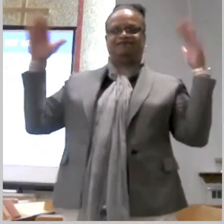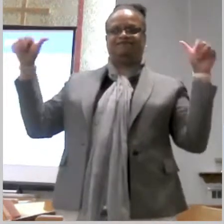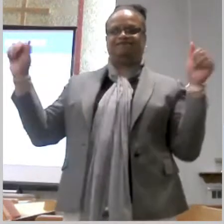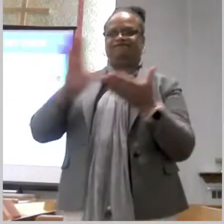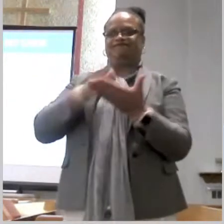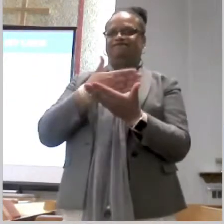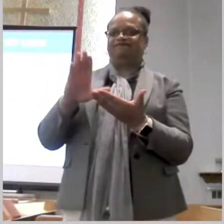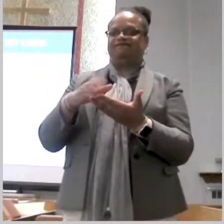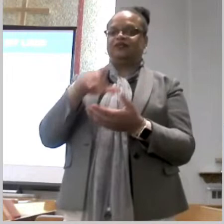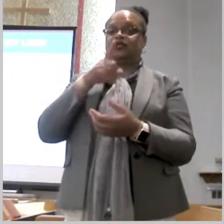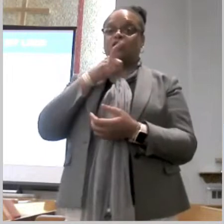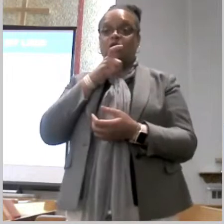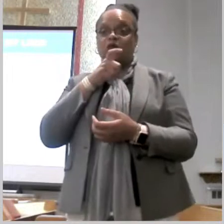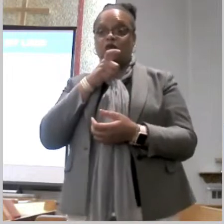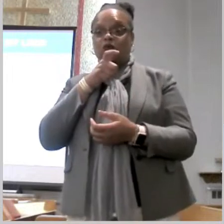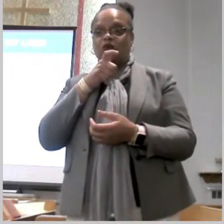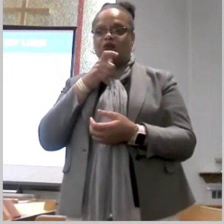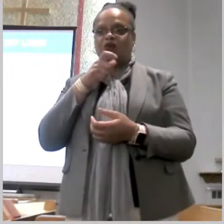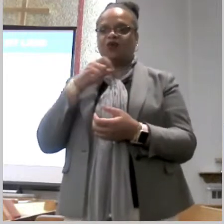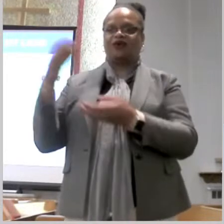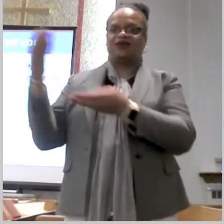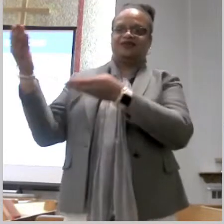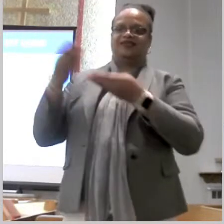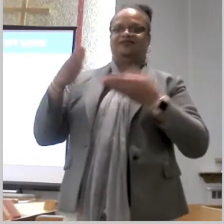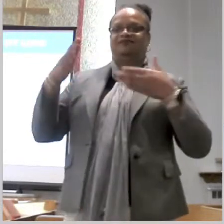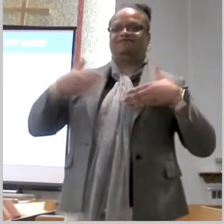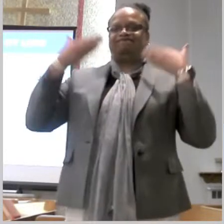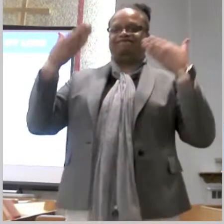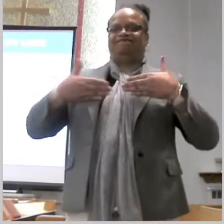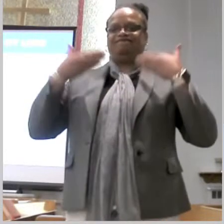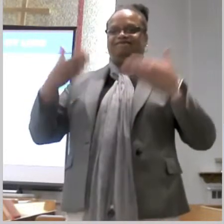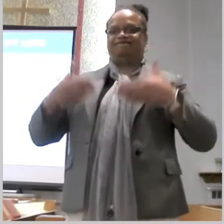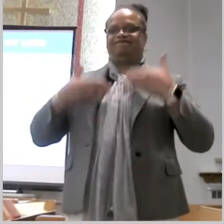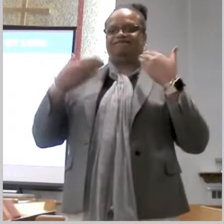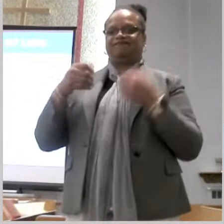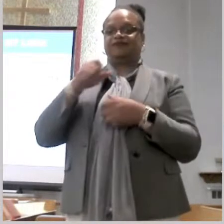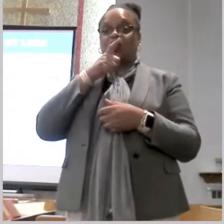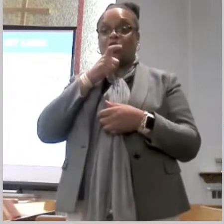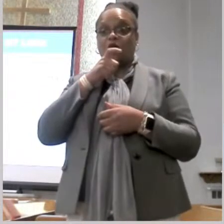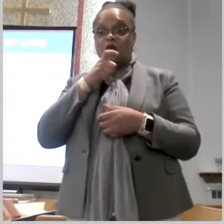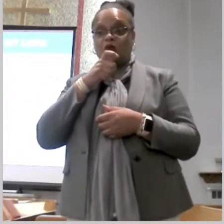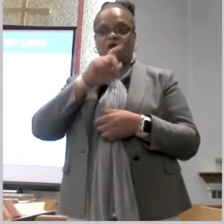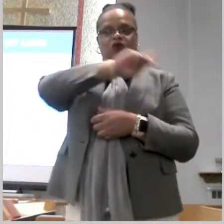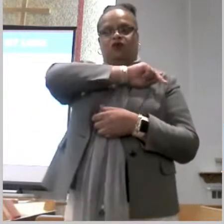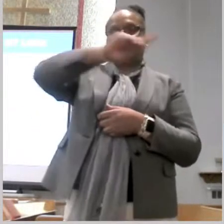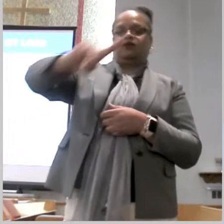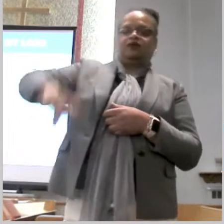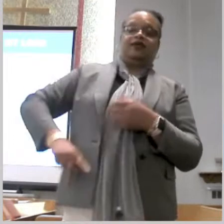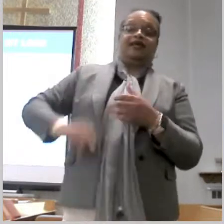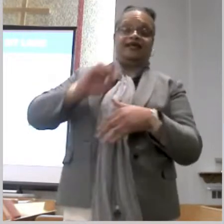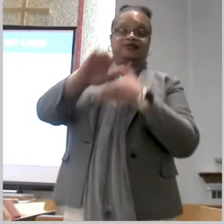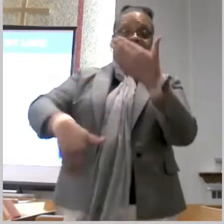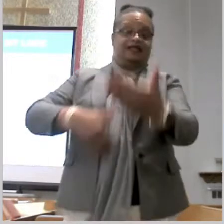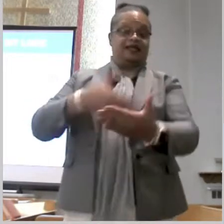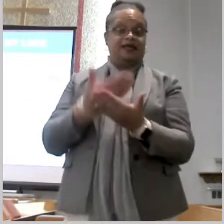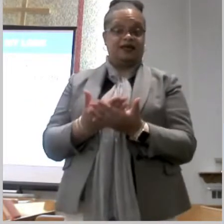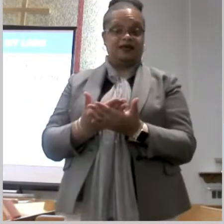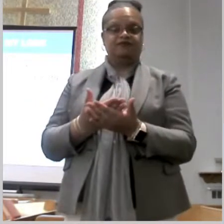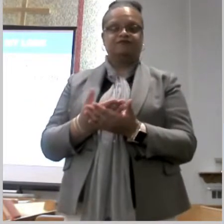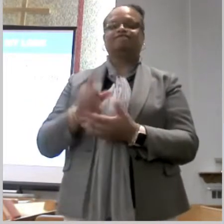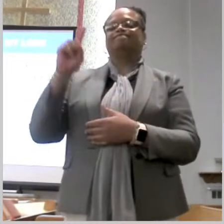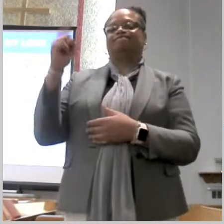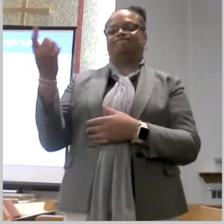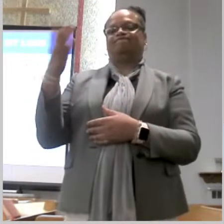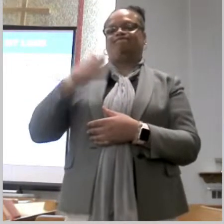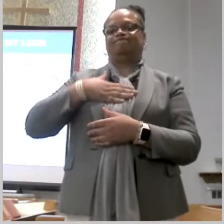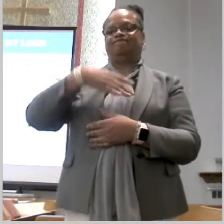the angels sing. Tell me who made the joy bells ring. Tell me who is the King